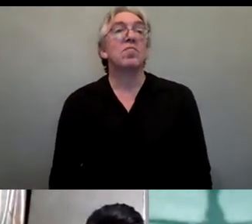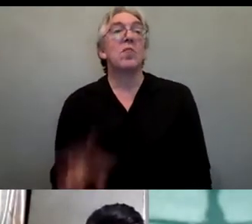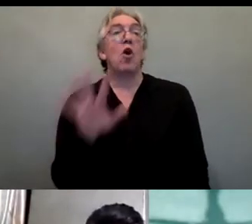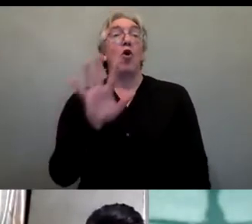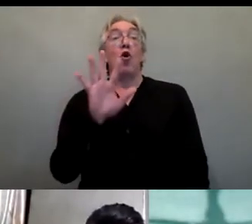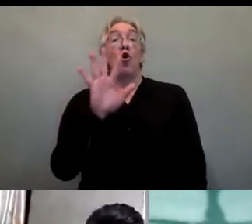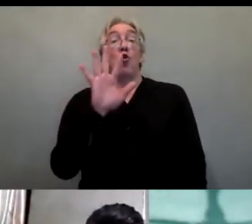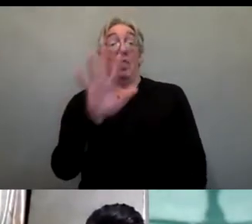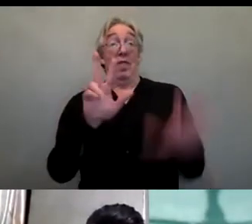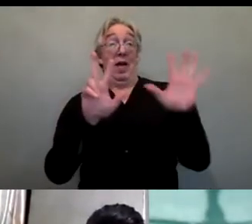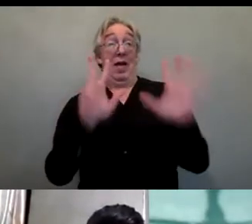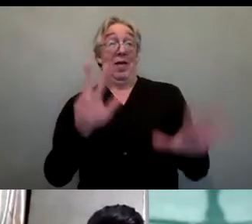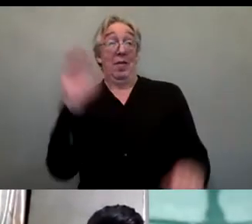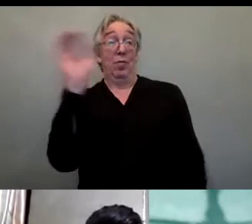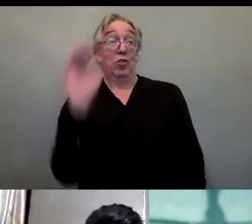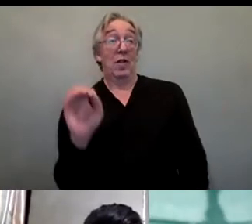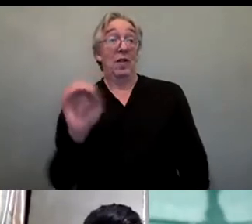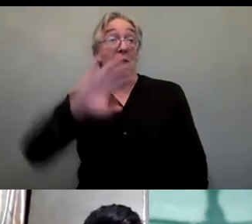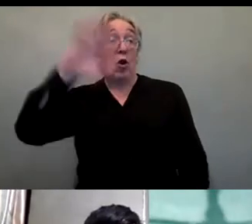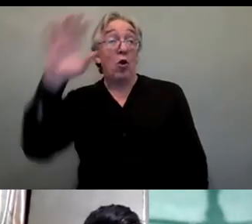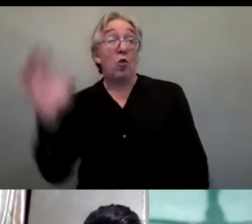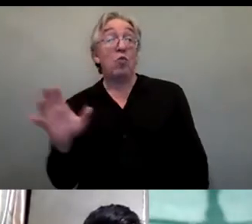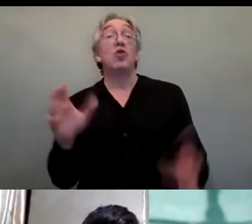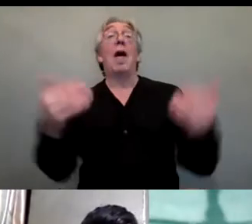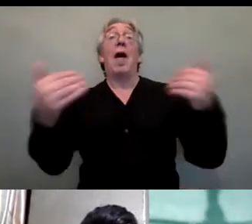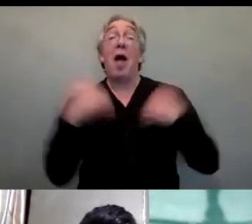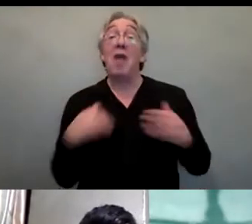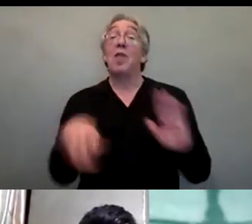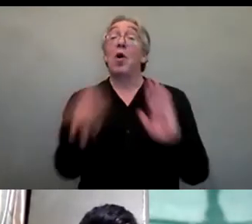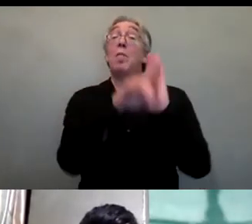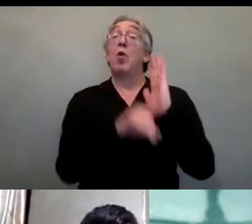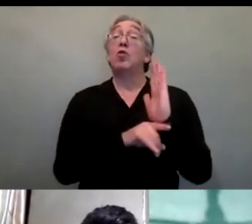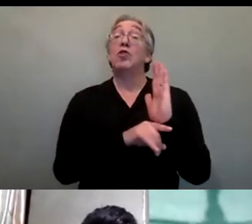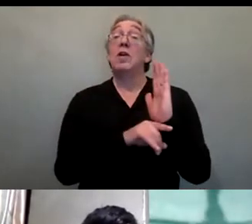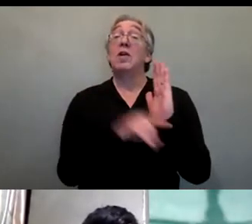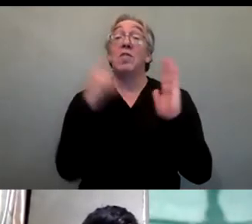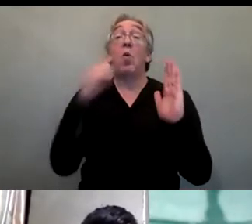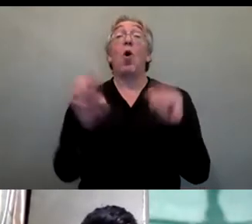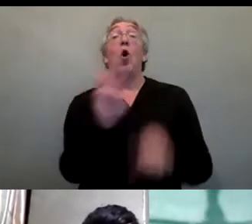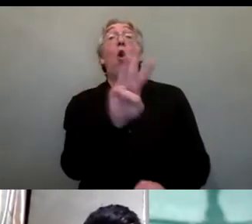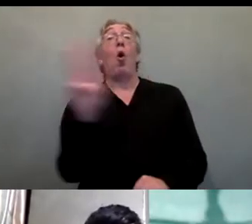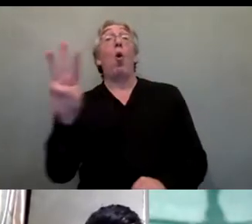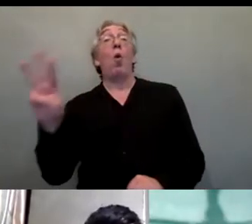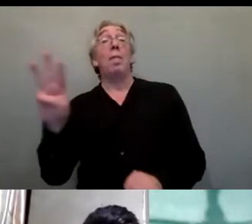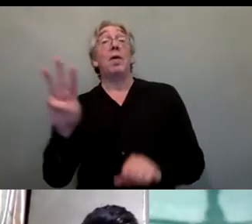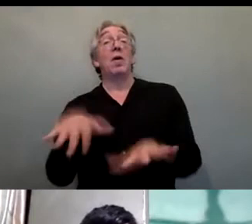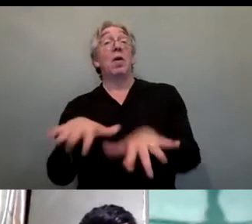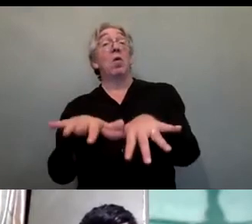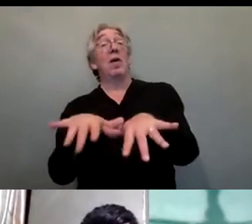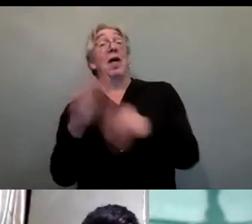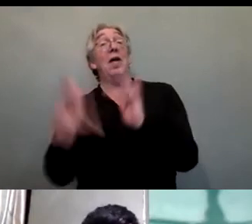of implementation of those policies, they tend to be very weak. So it's good news that all those policies are